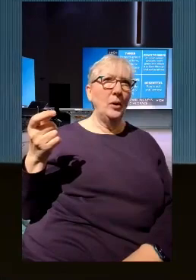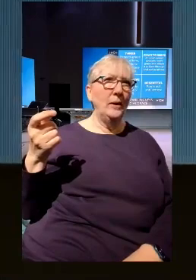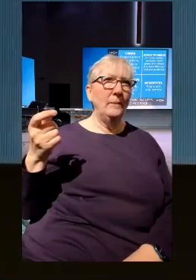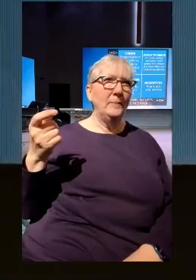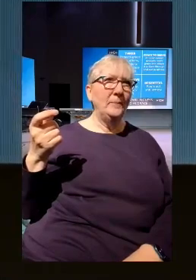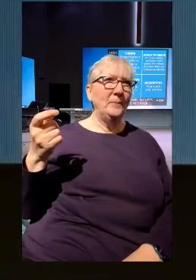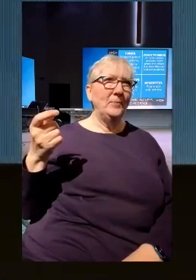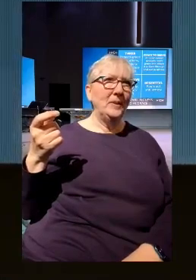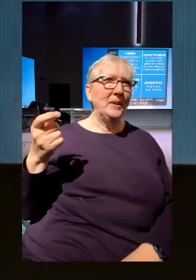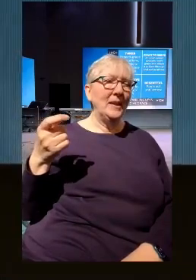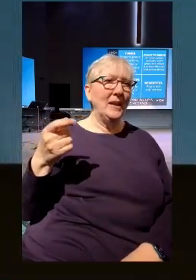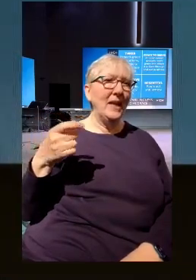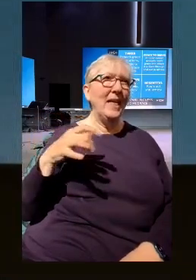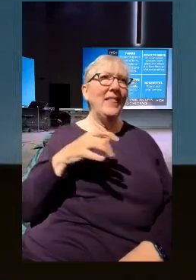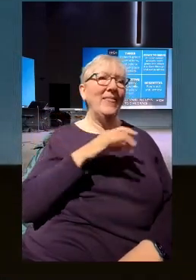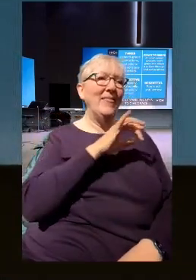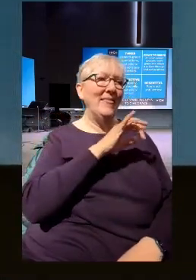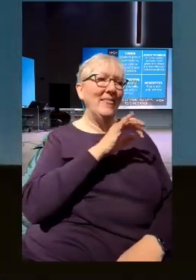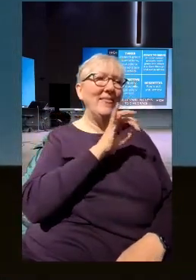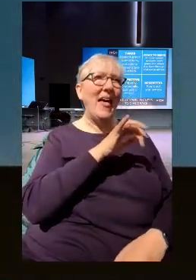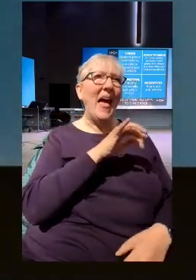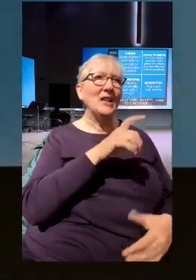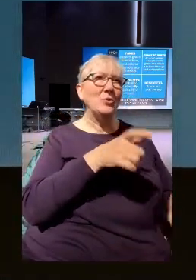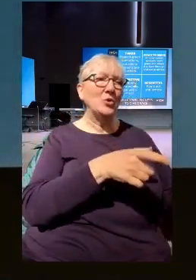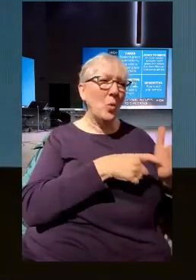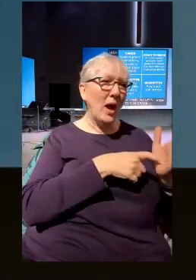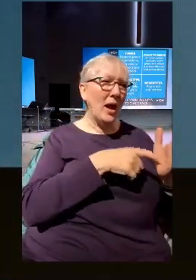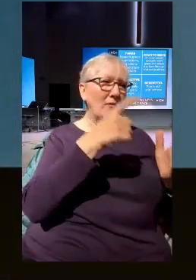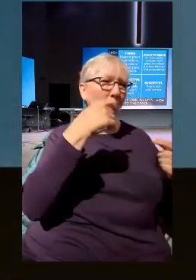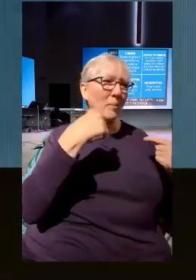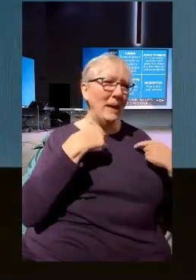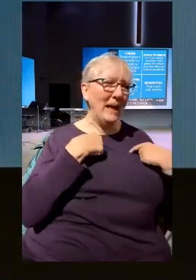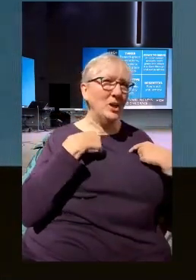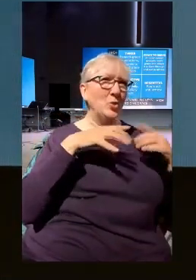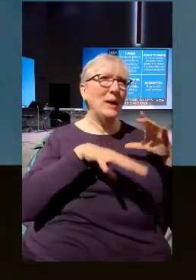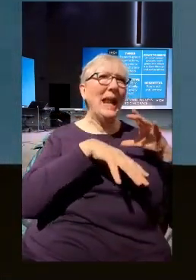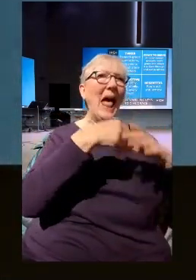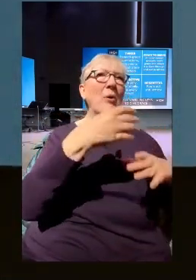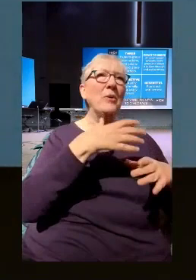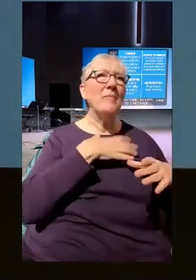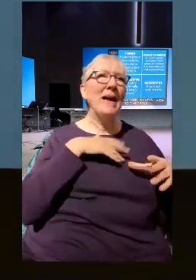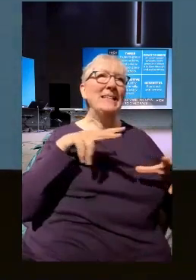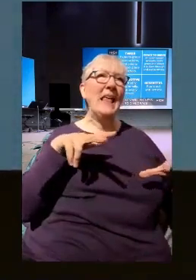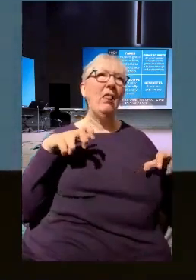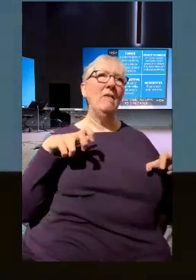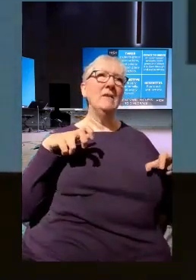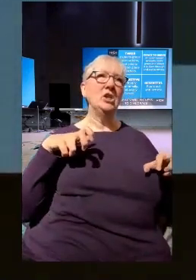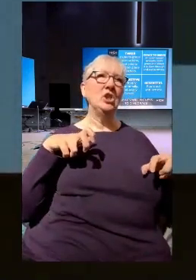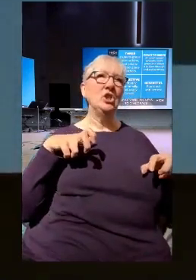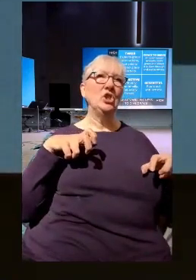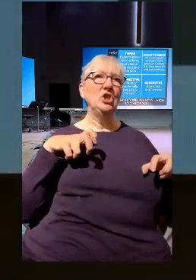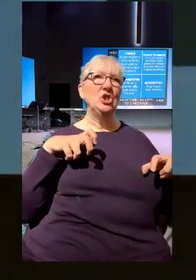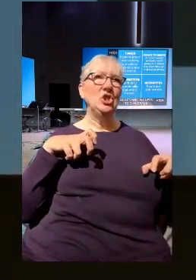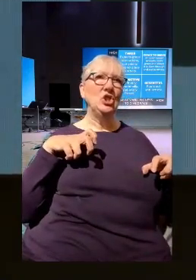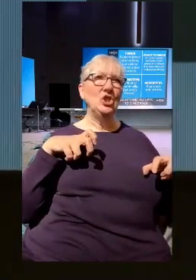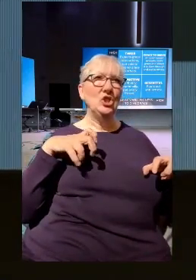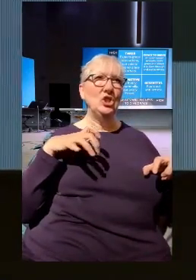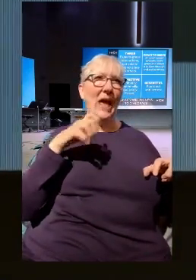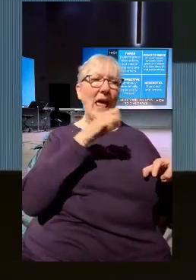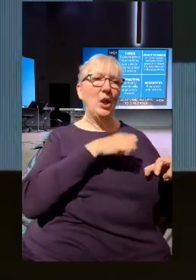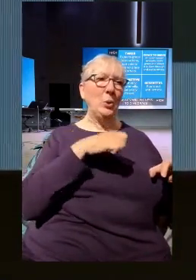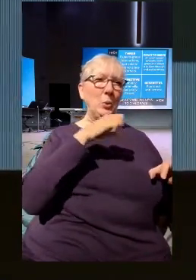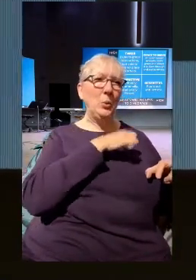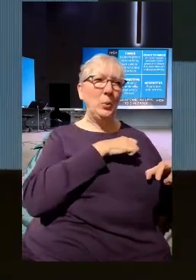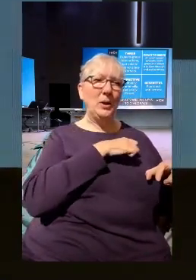That's what it took to, like, rip me out of my selfish ambition, like, my selfish mindset. I was like, oh, no, I'm not having